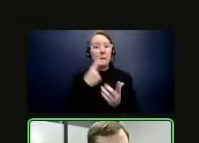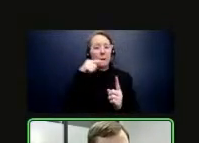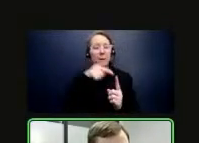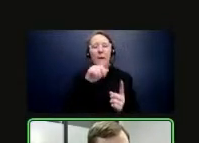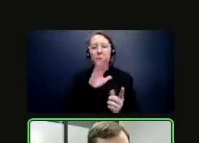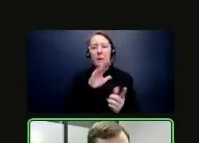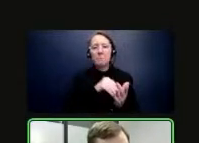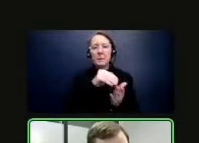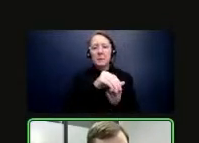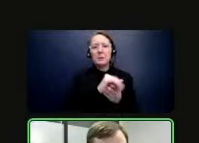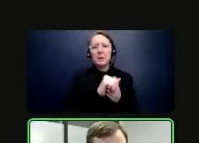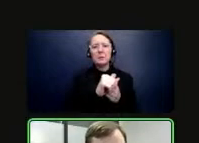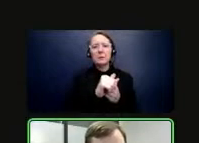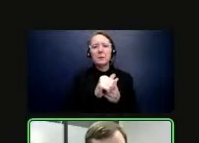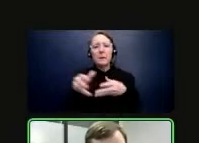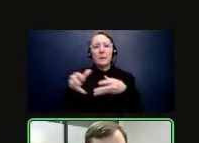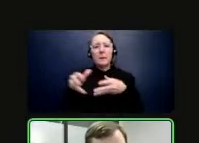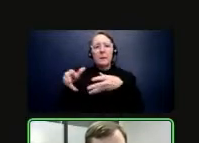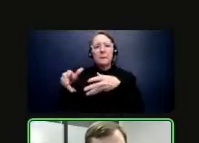And then this this